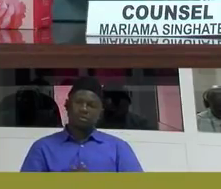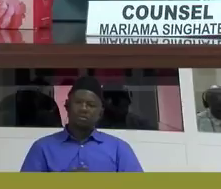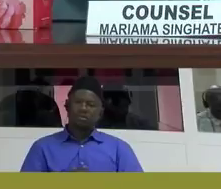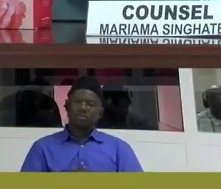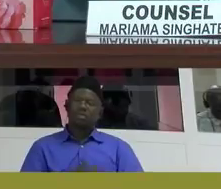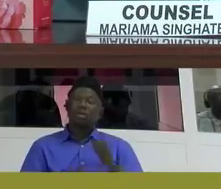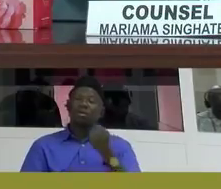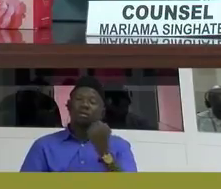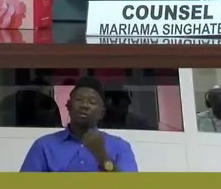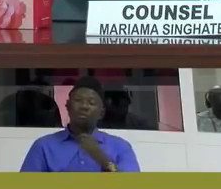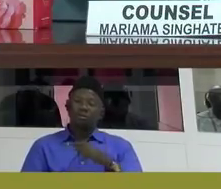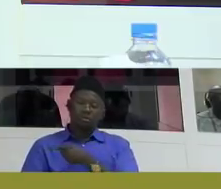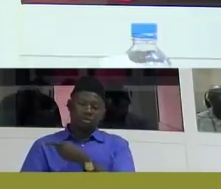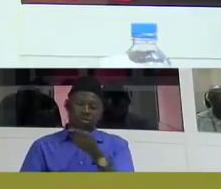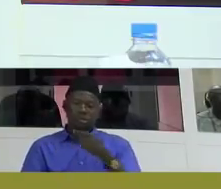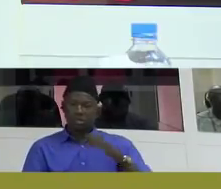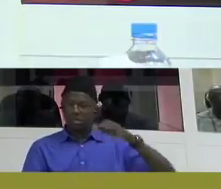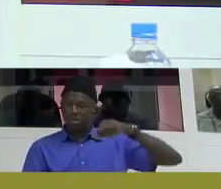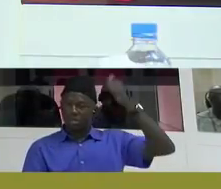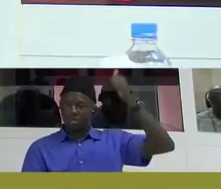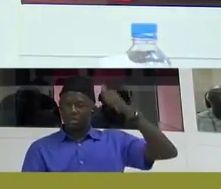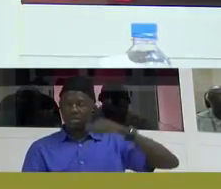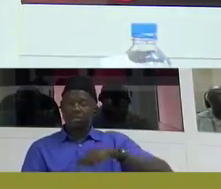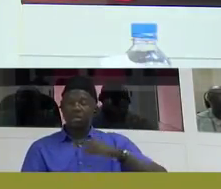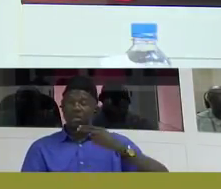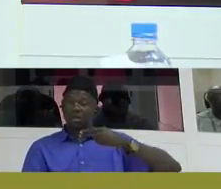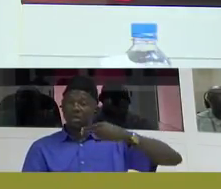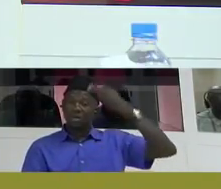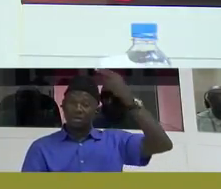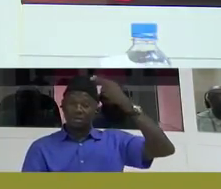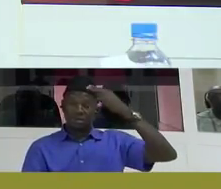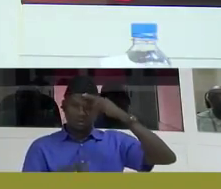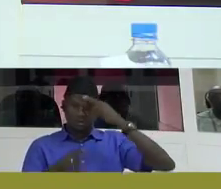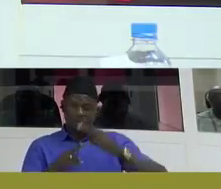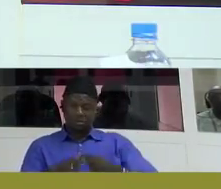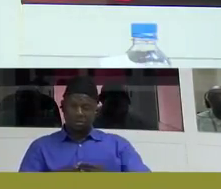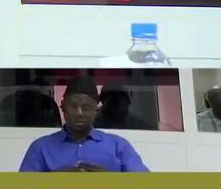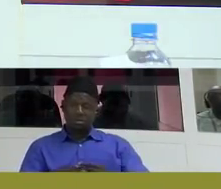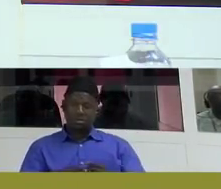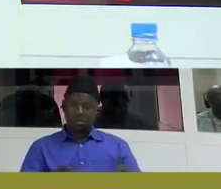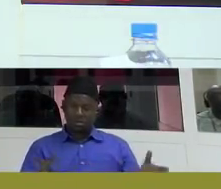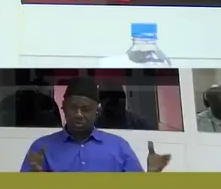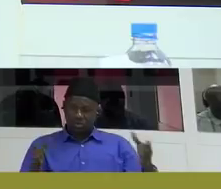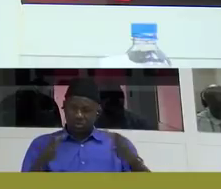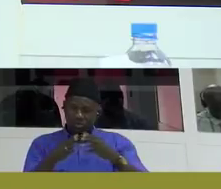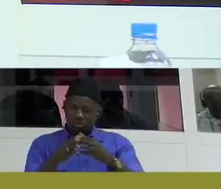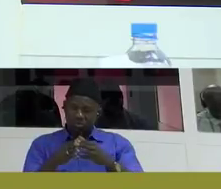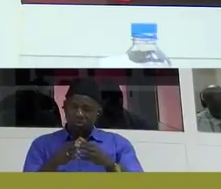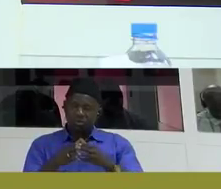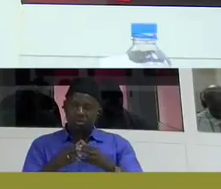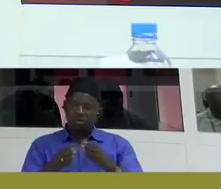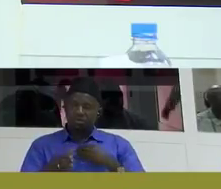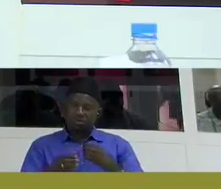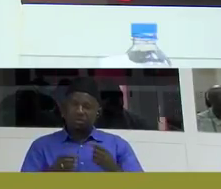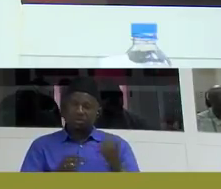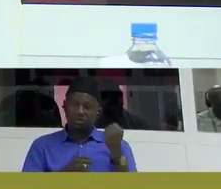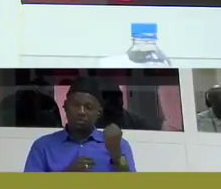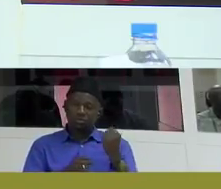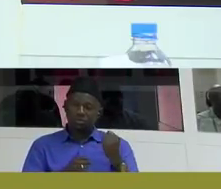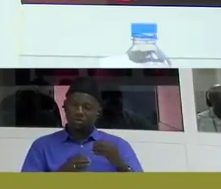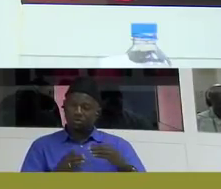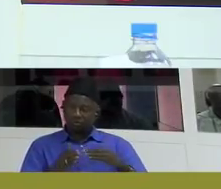because they are elders and highly respected. They come together, they have a strong force to